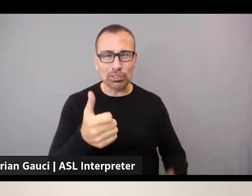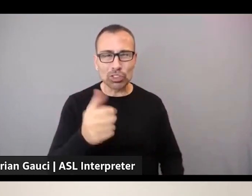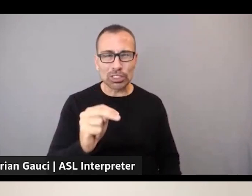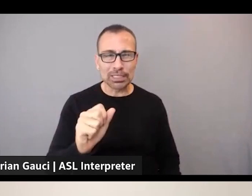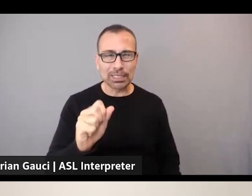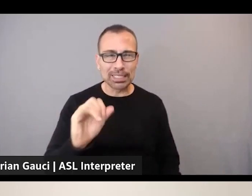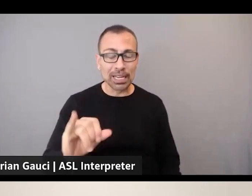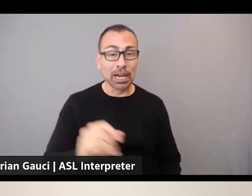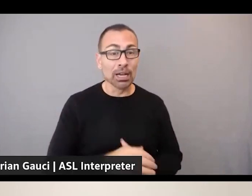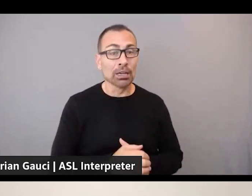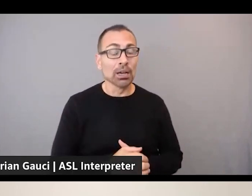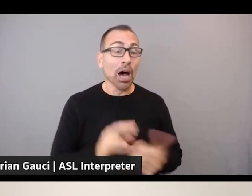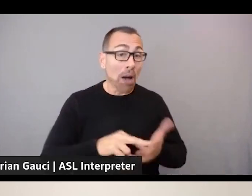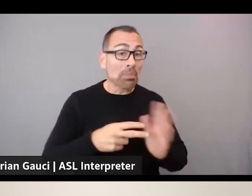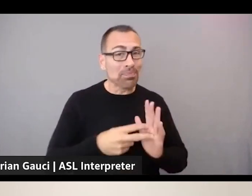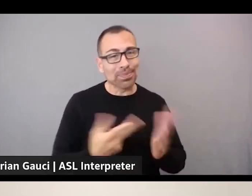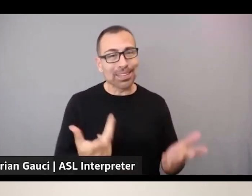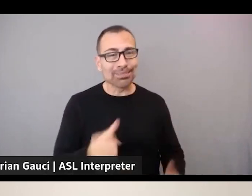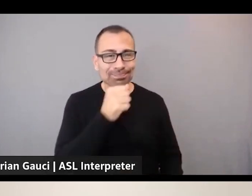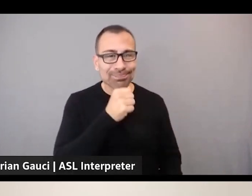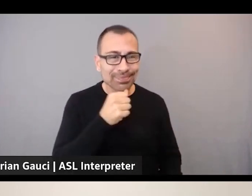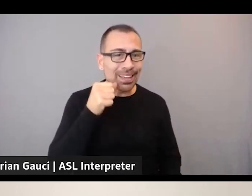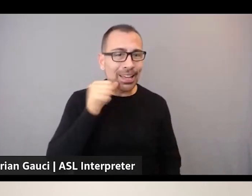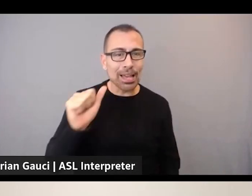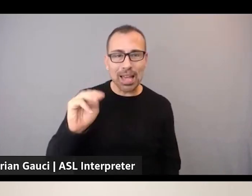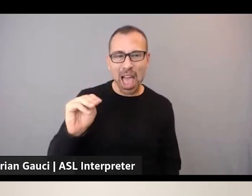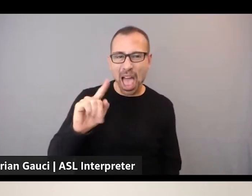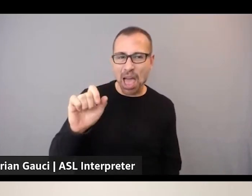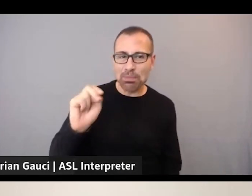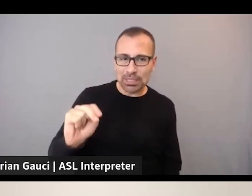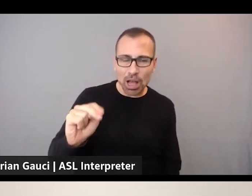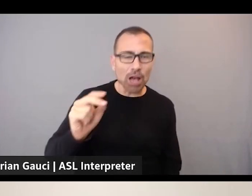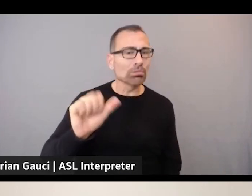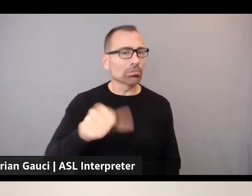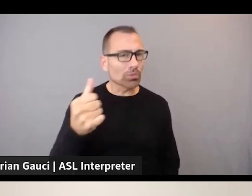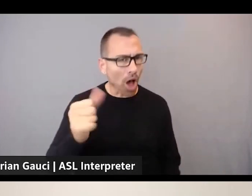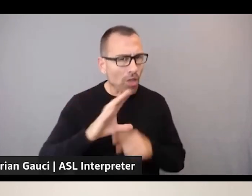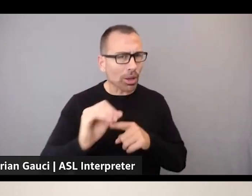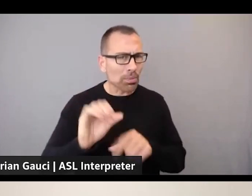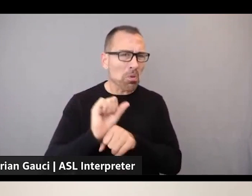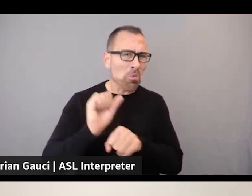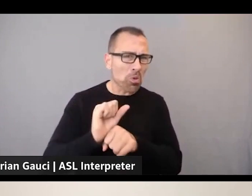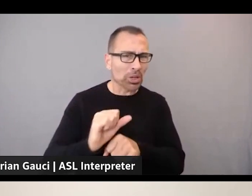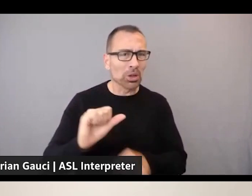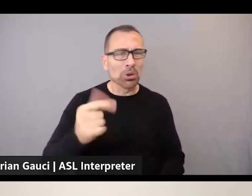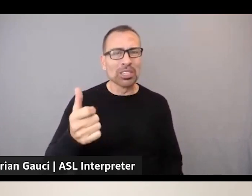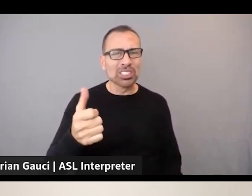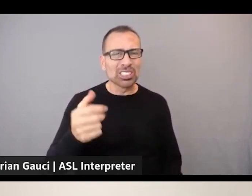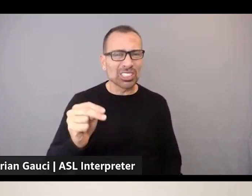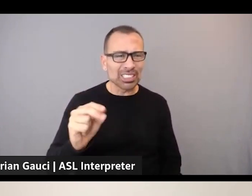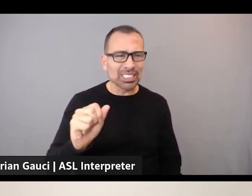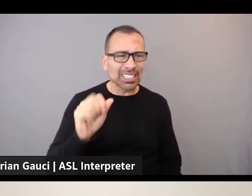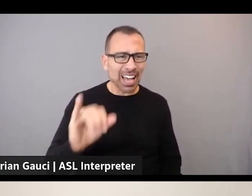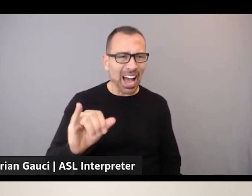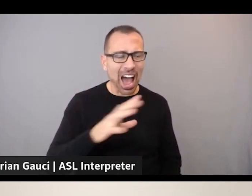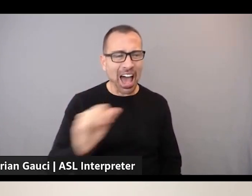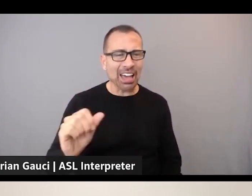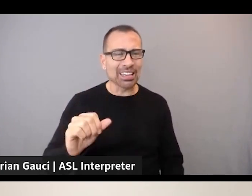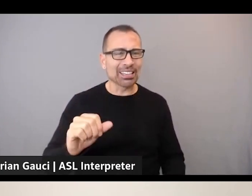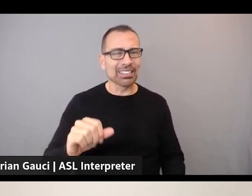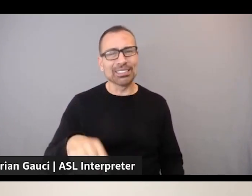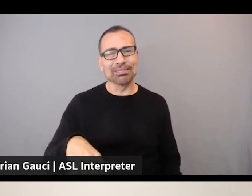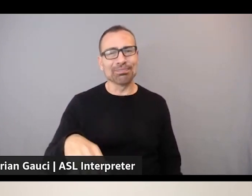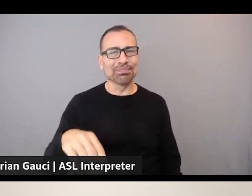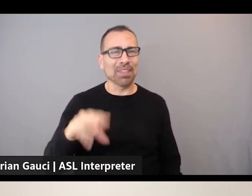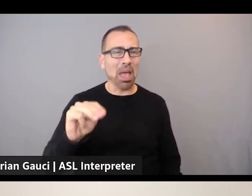other companies, we've been working with AI and ML for a long time, 100%. way before 2023, right? What's been so unique